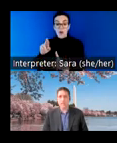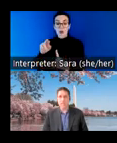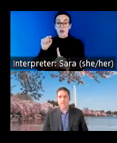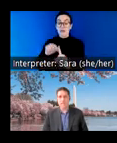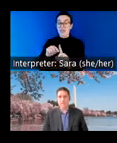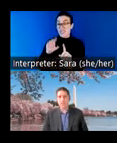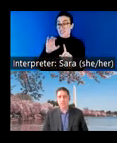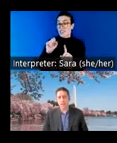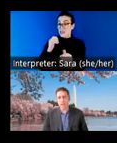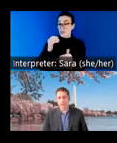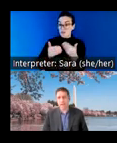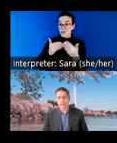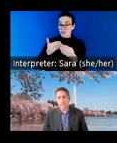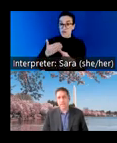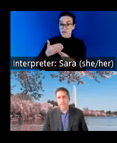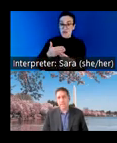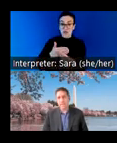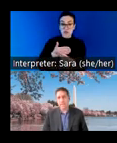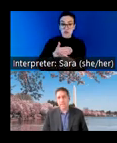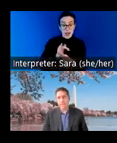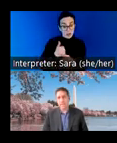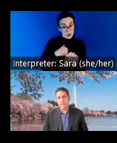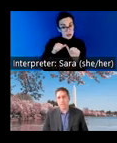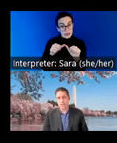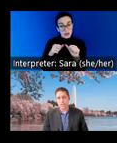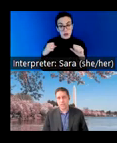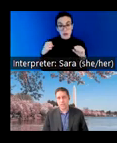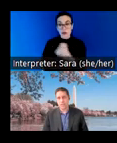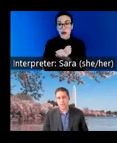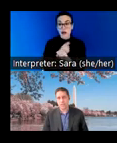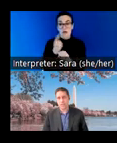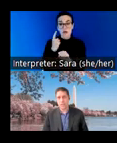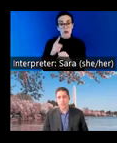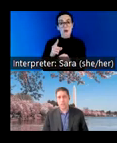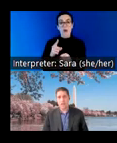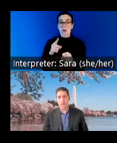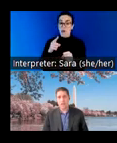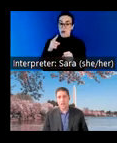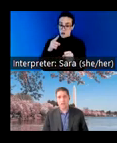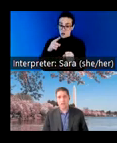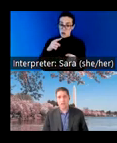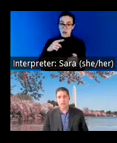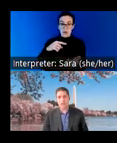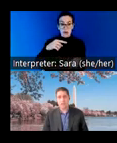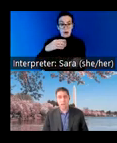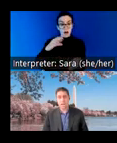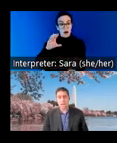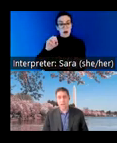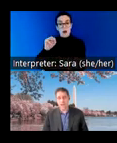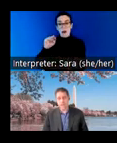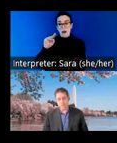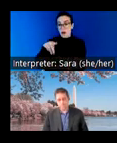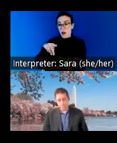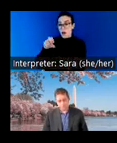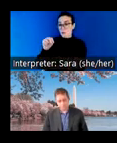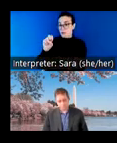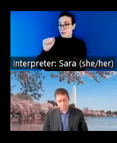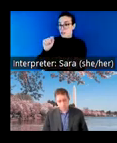even as we continue to fight on seeking compensation for the people injured on that shocking